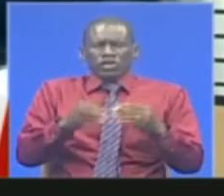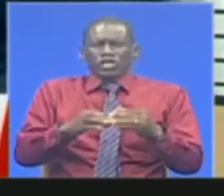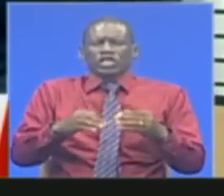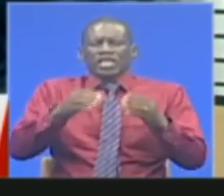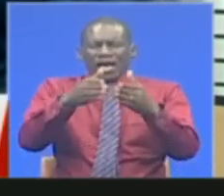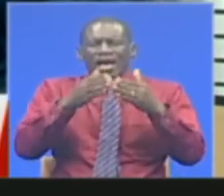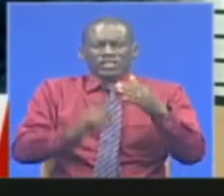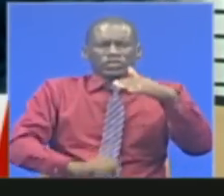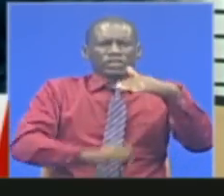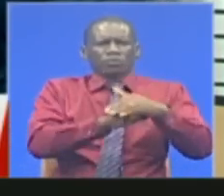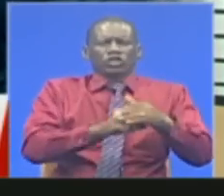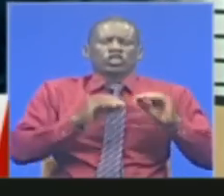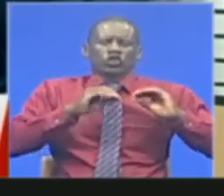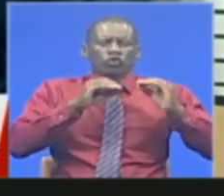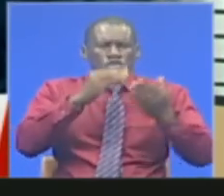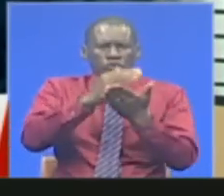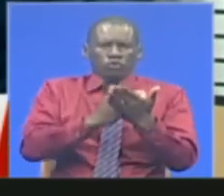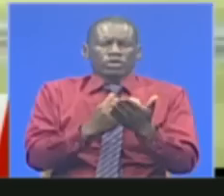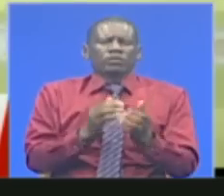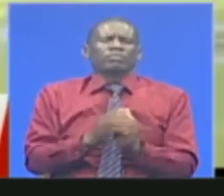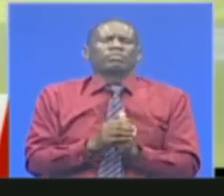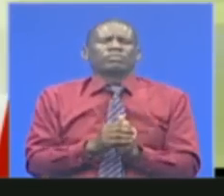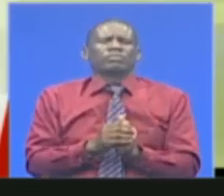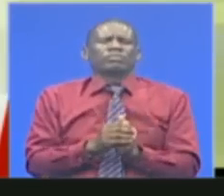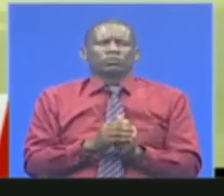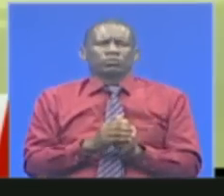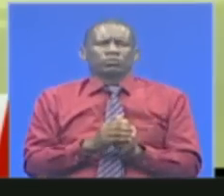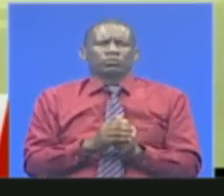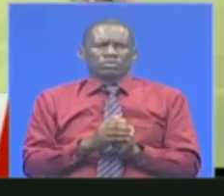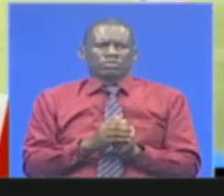program. These and other stories in our local roundup.